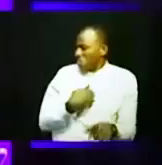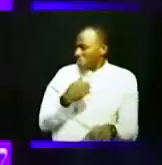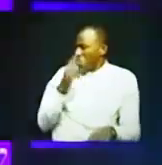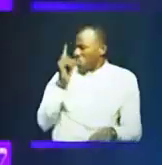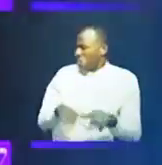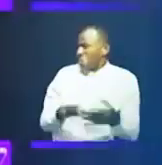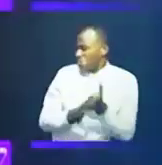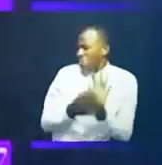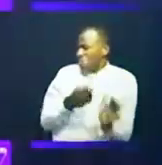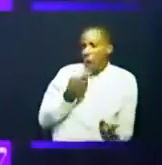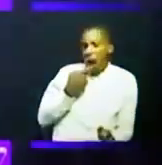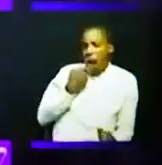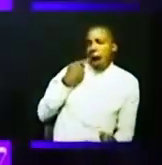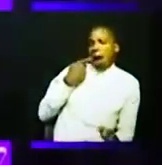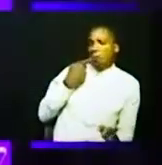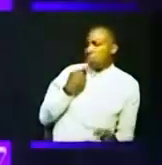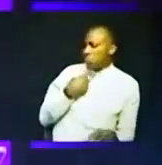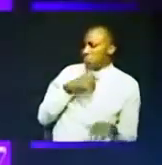it.